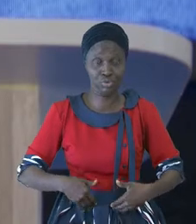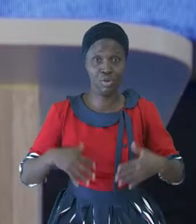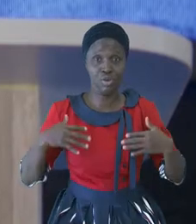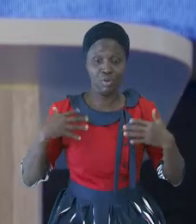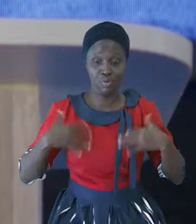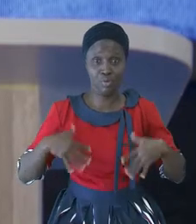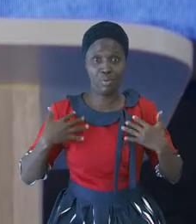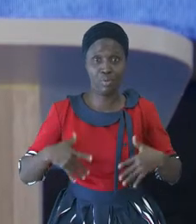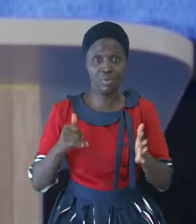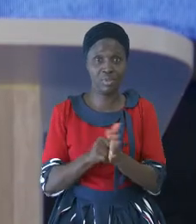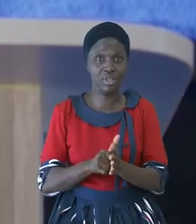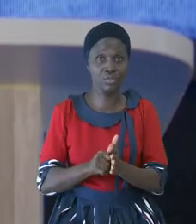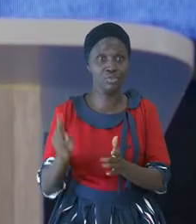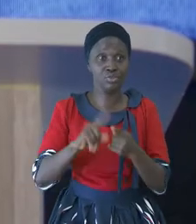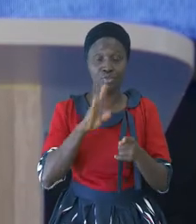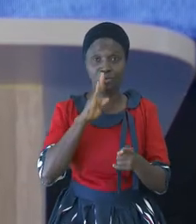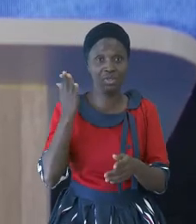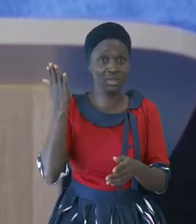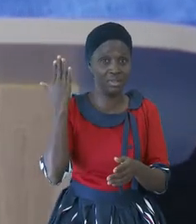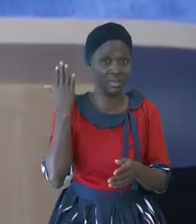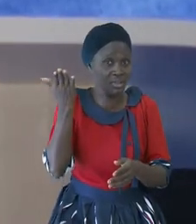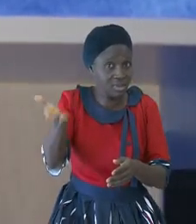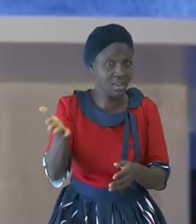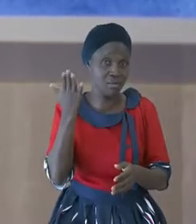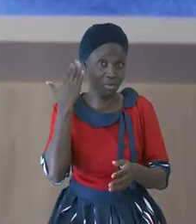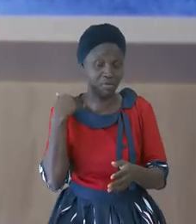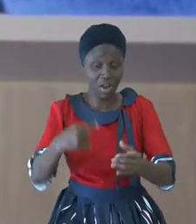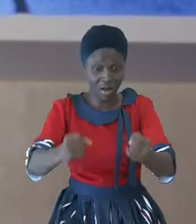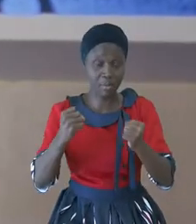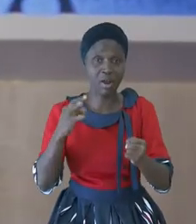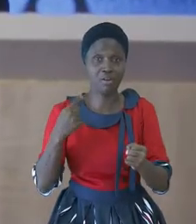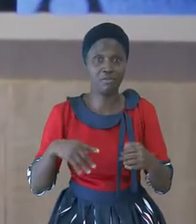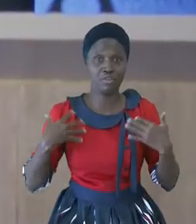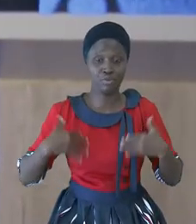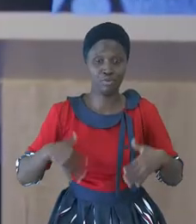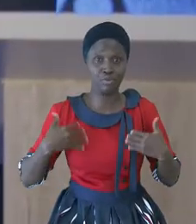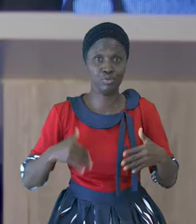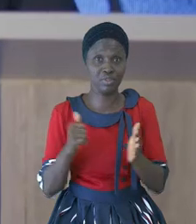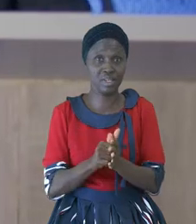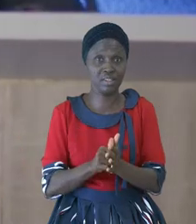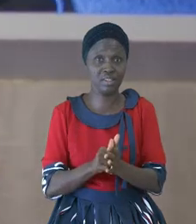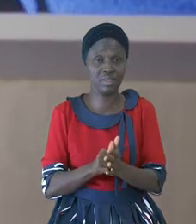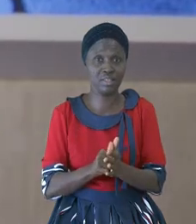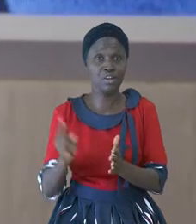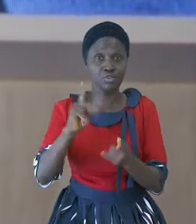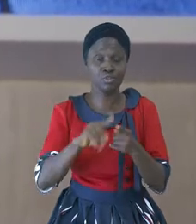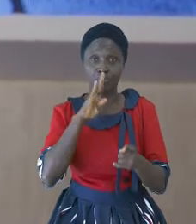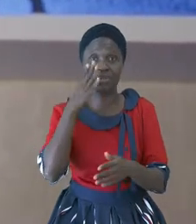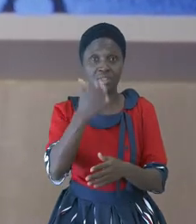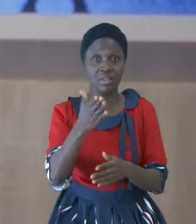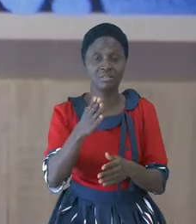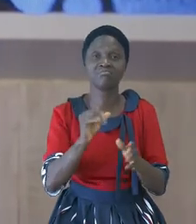and the focus and the power of the youth that used to be there is not there anymore. This morning,